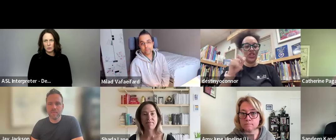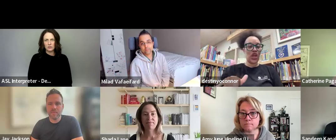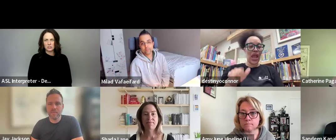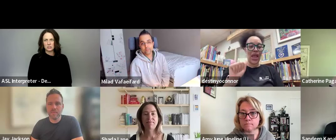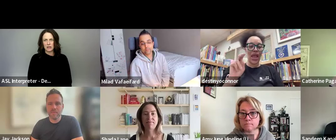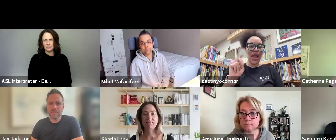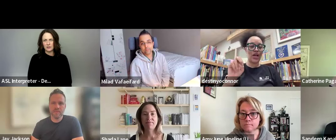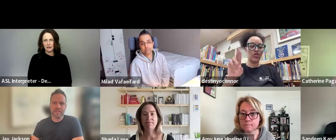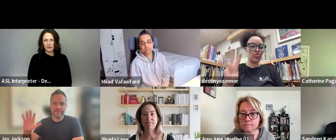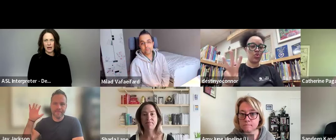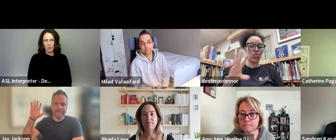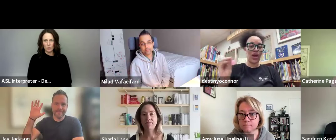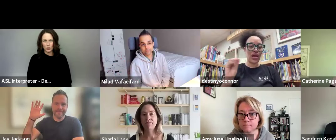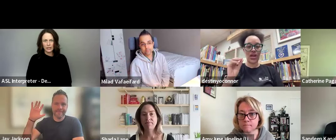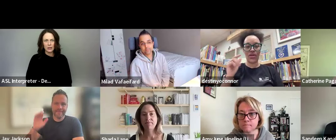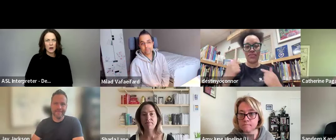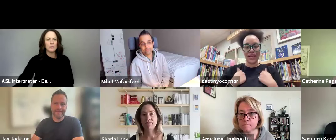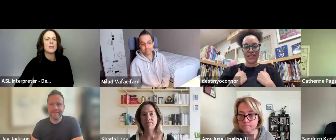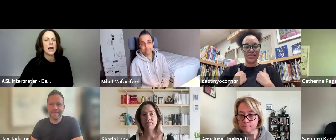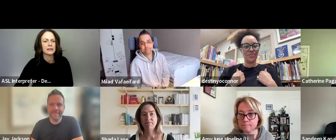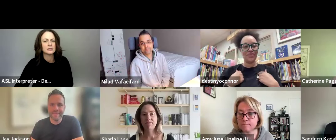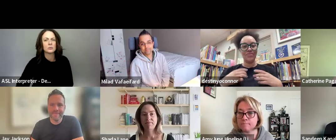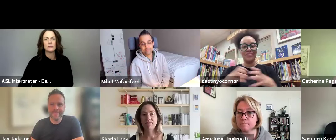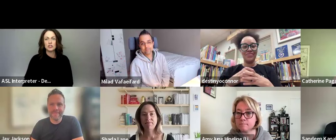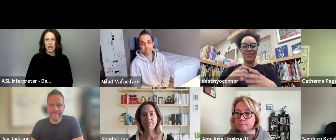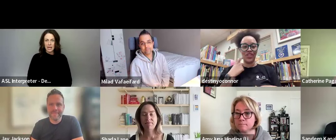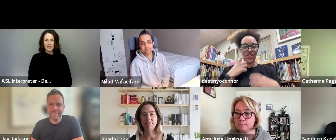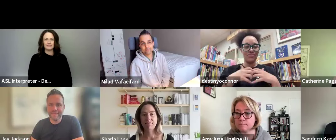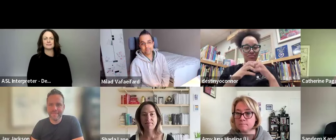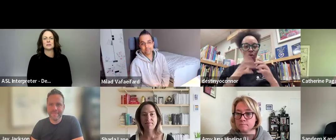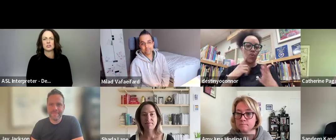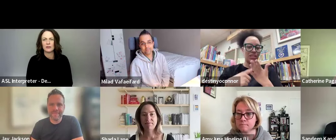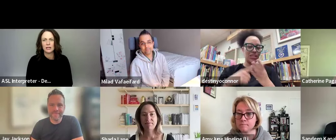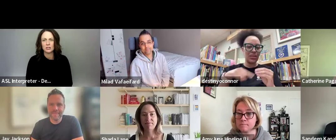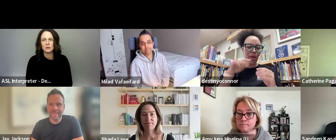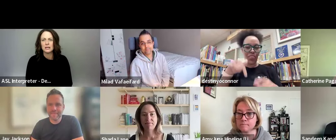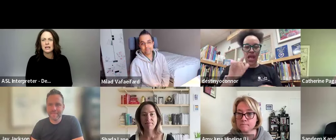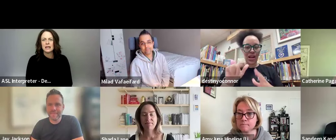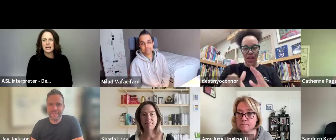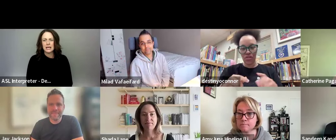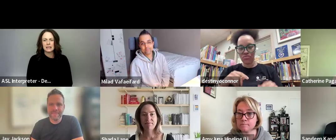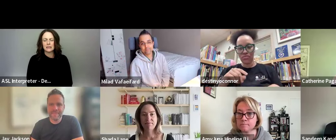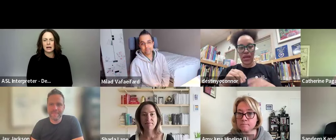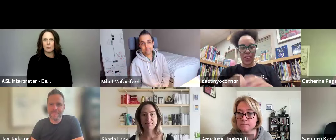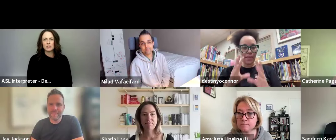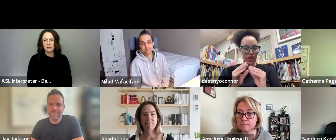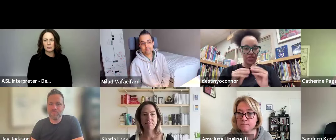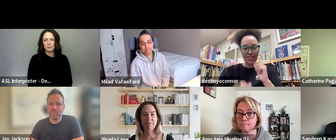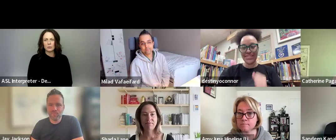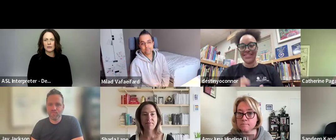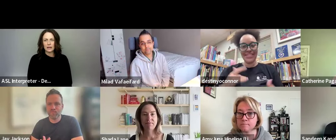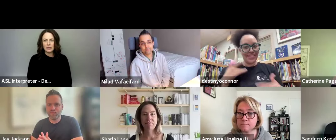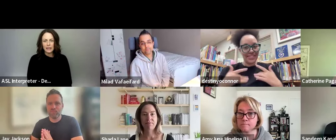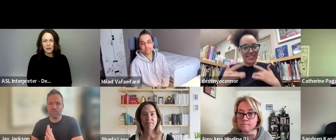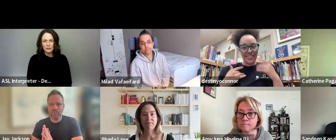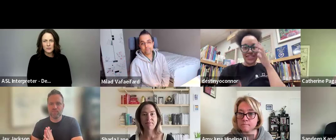team. We've just kind of gotten that working. And that is with Jay, who just waved at you. And we'll talk a little bit